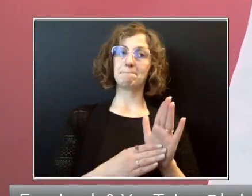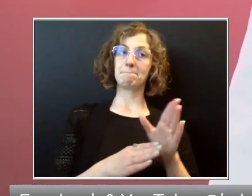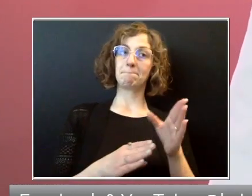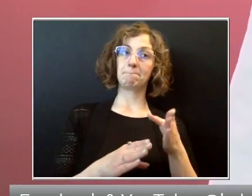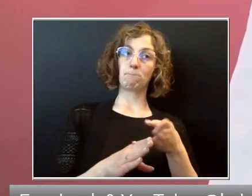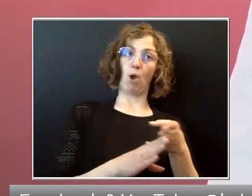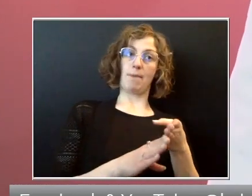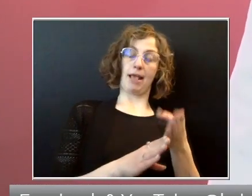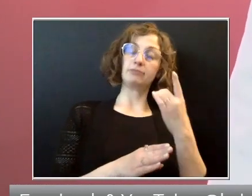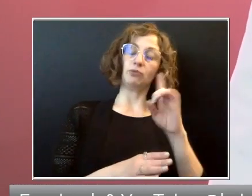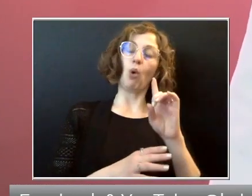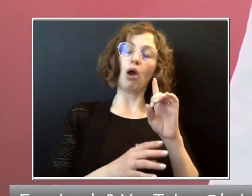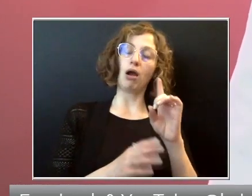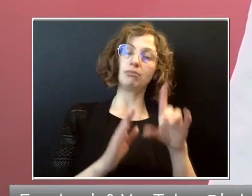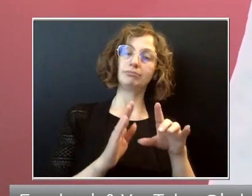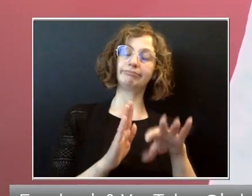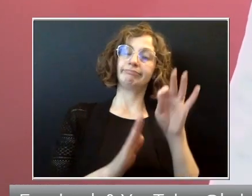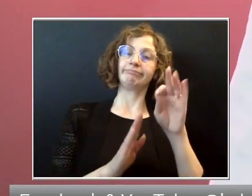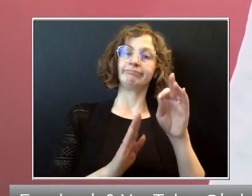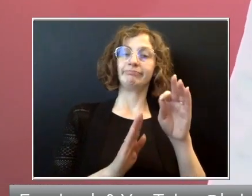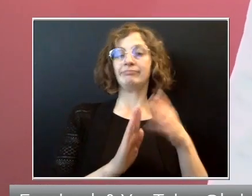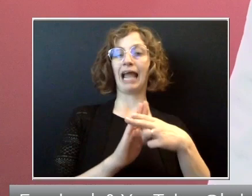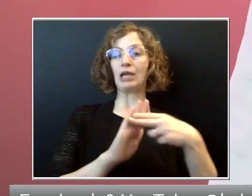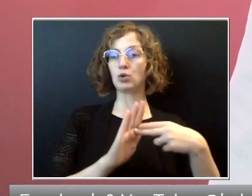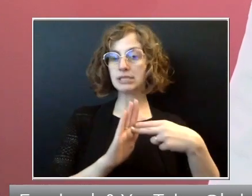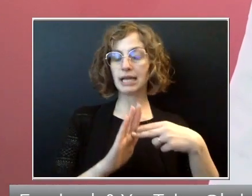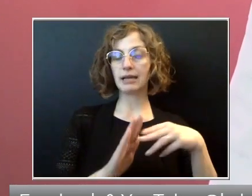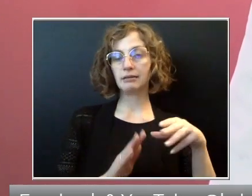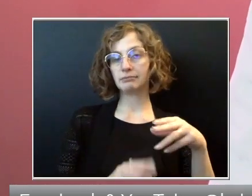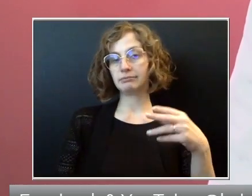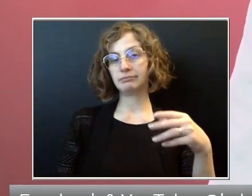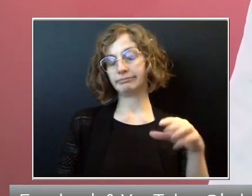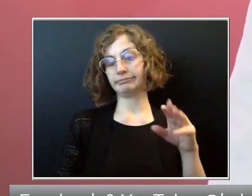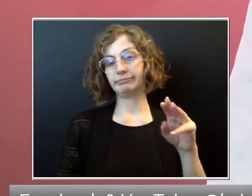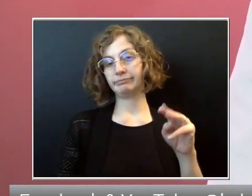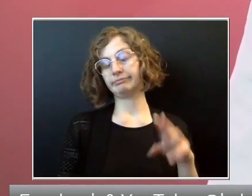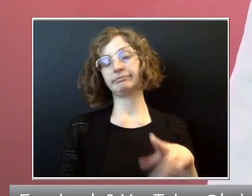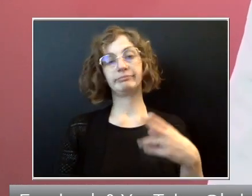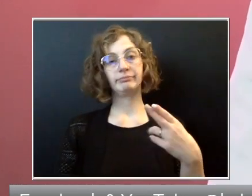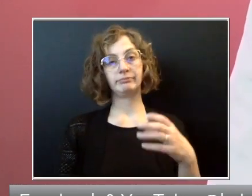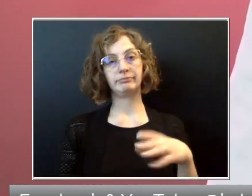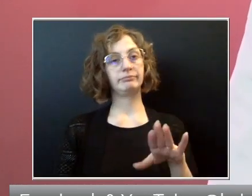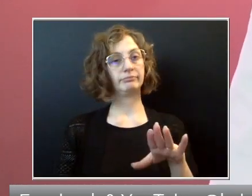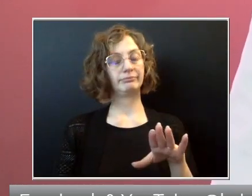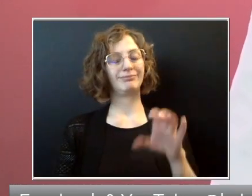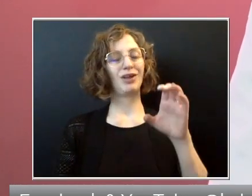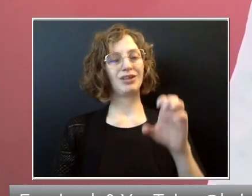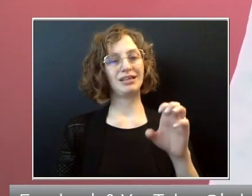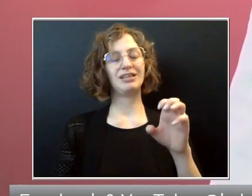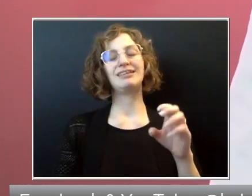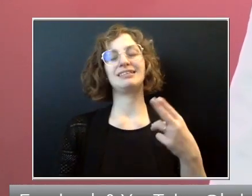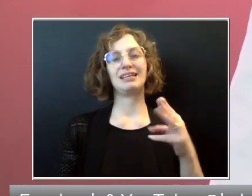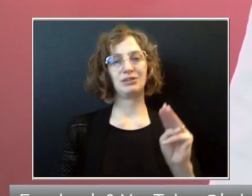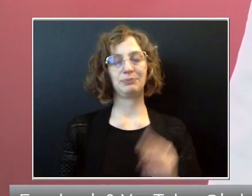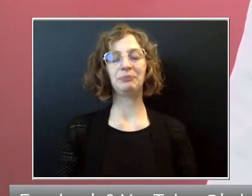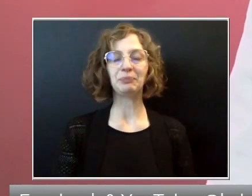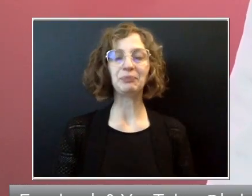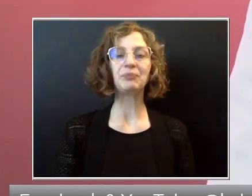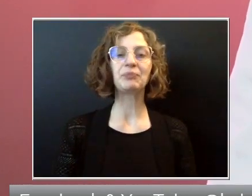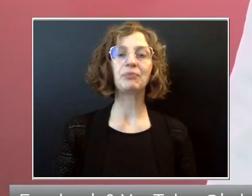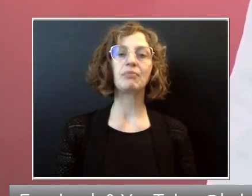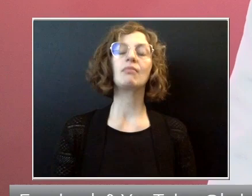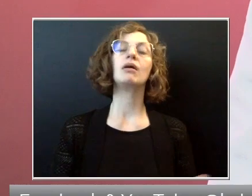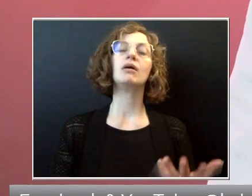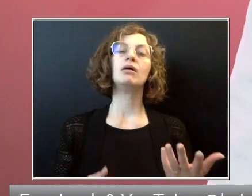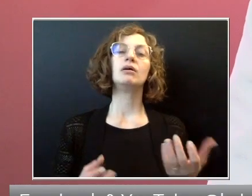much more specific in making a diagnosis, much more sensitive in making a diagnosis.